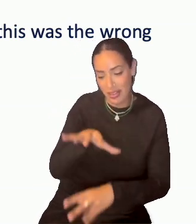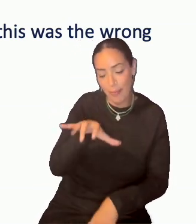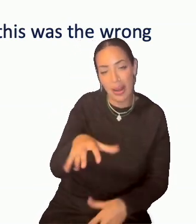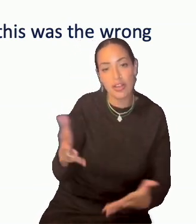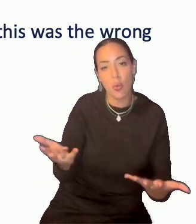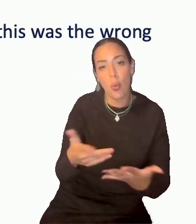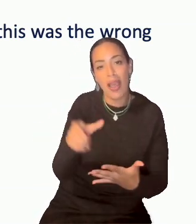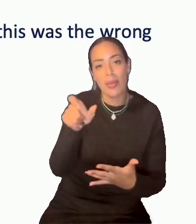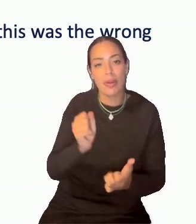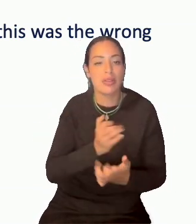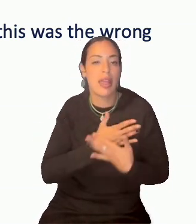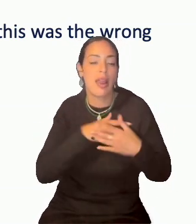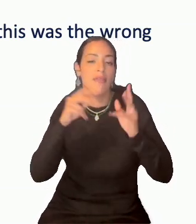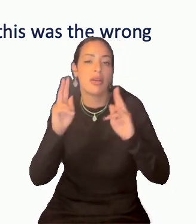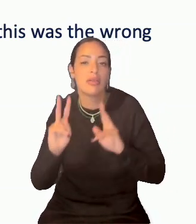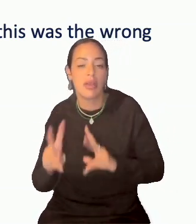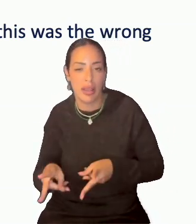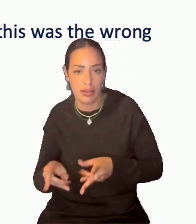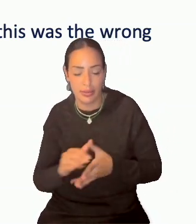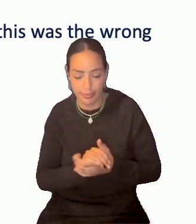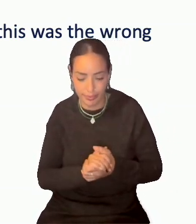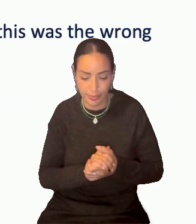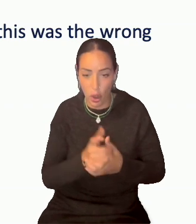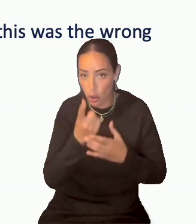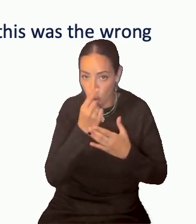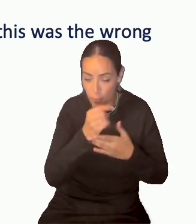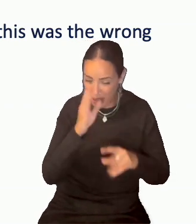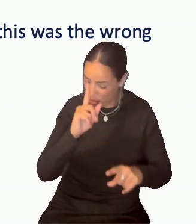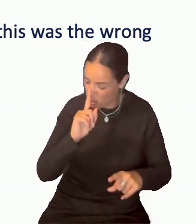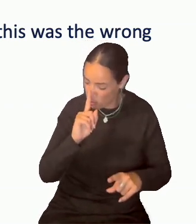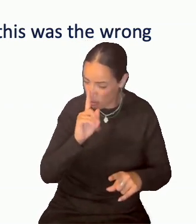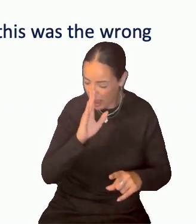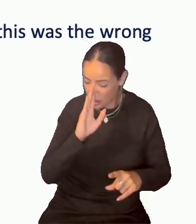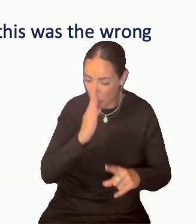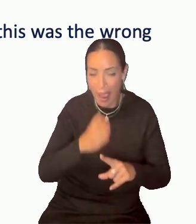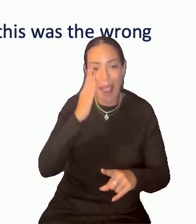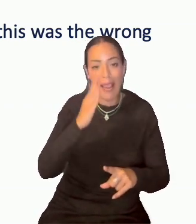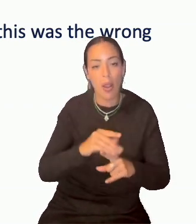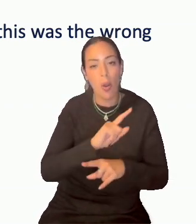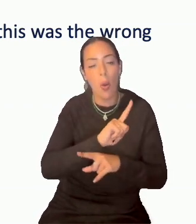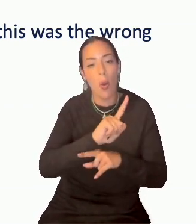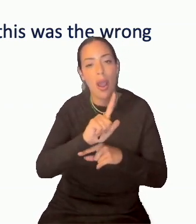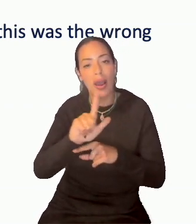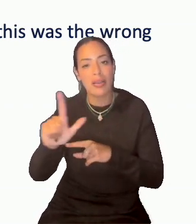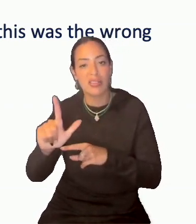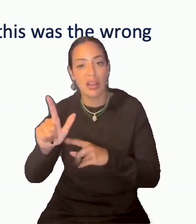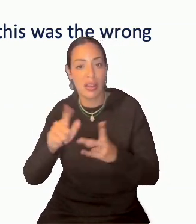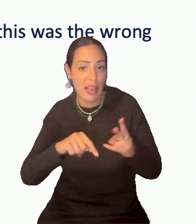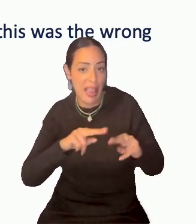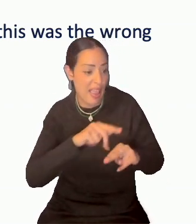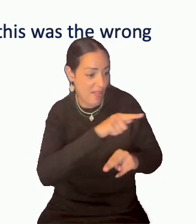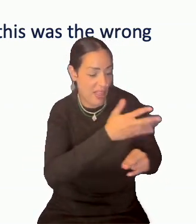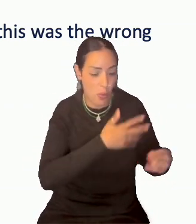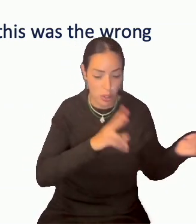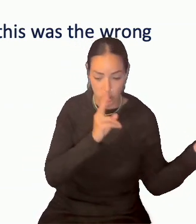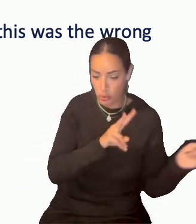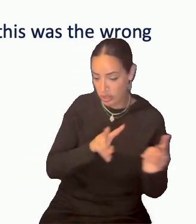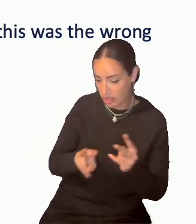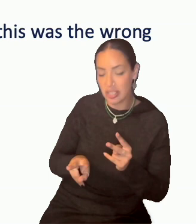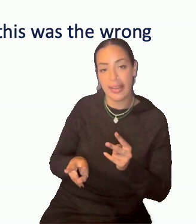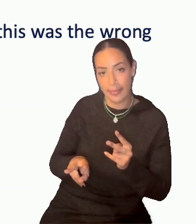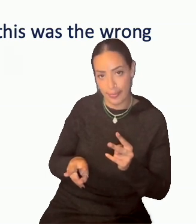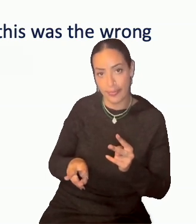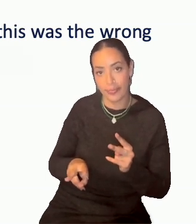place where their loved one died, either in the immediate aftermath or later. In the event that someone wishes to visit the scene in the immediate